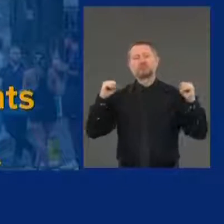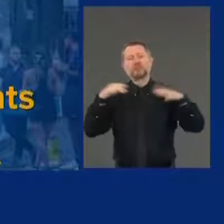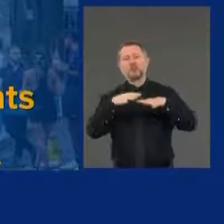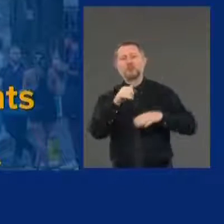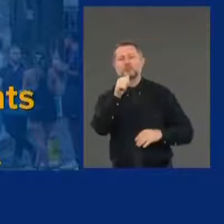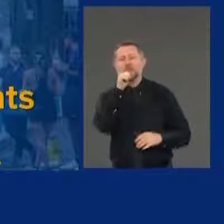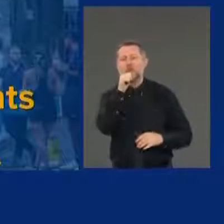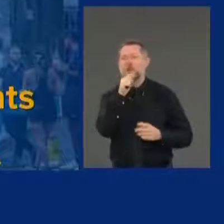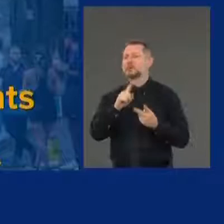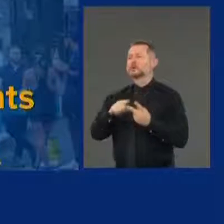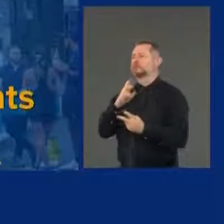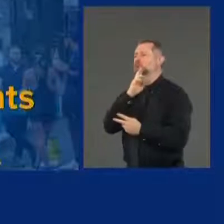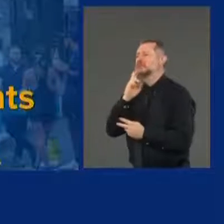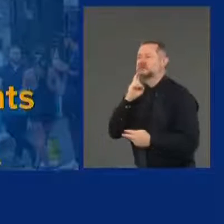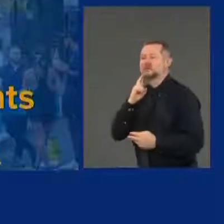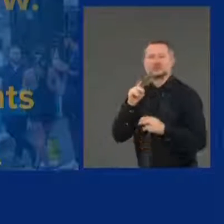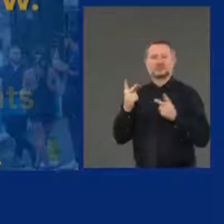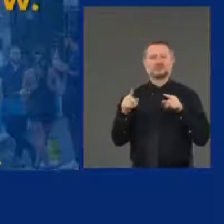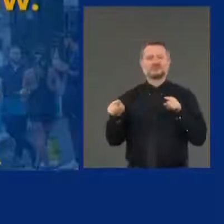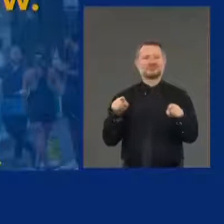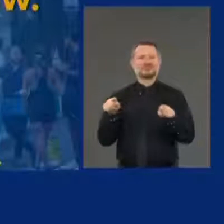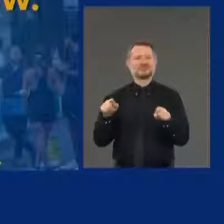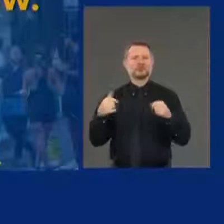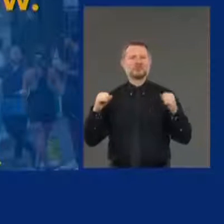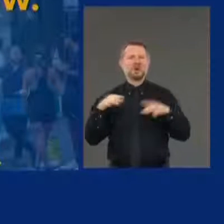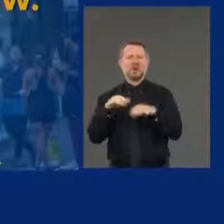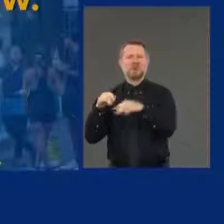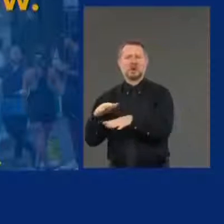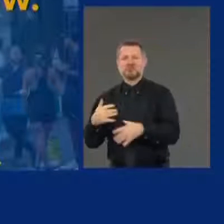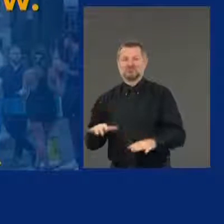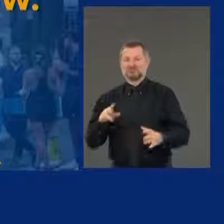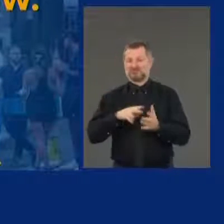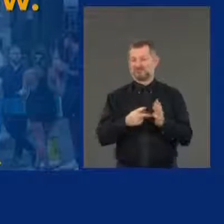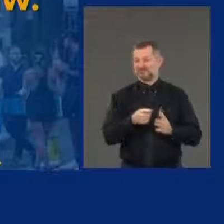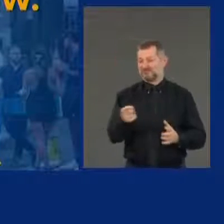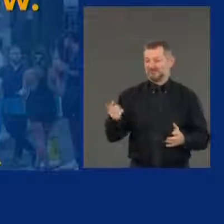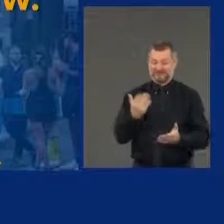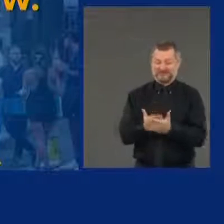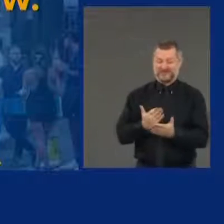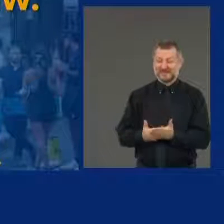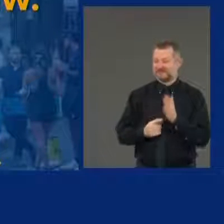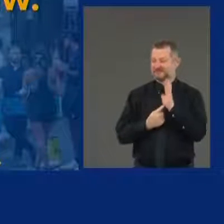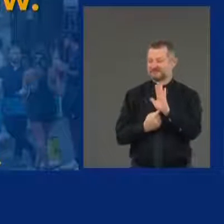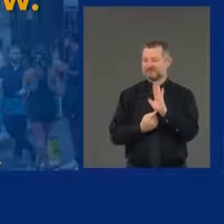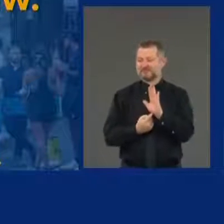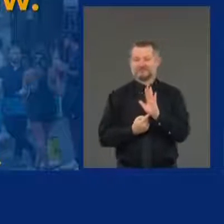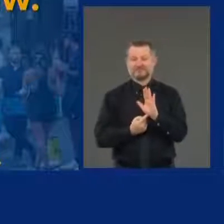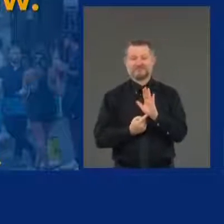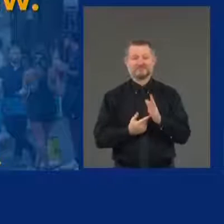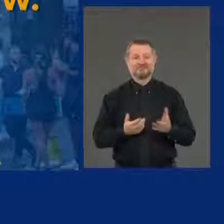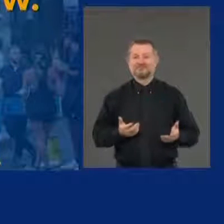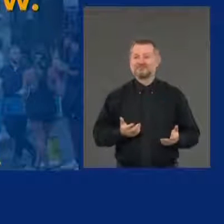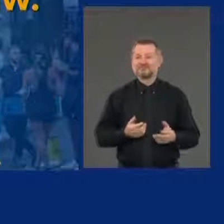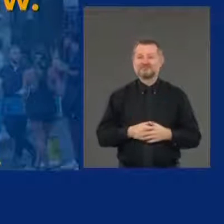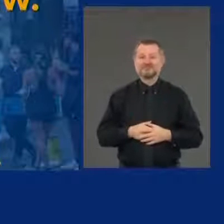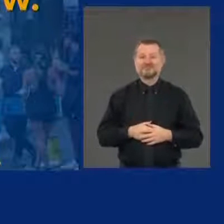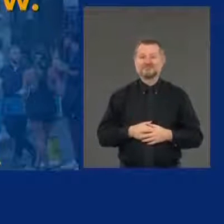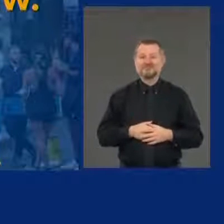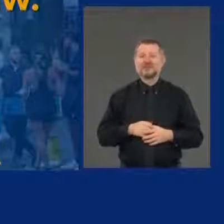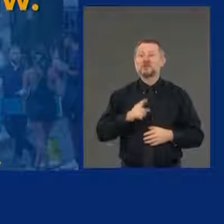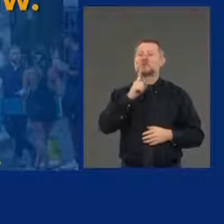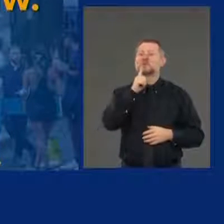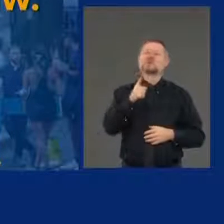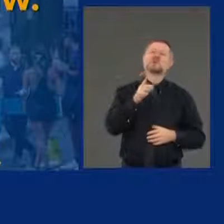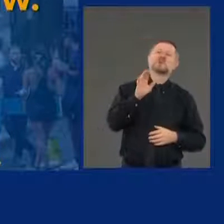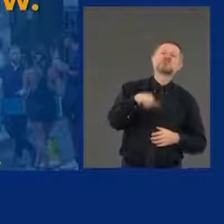Okay? This is the situation, and these are the facts. Well, they're not being ethical, they're not being moral,